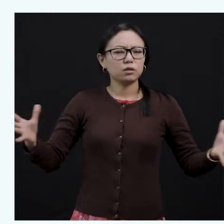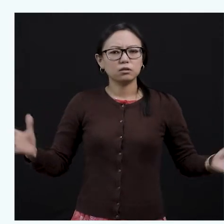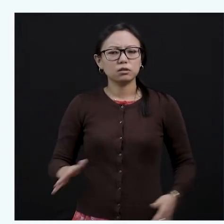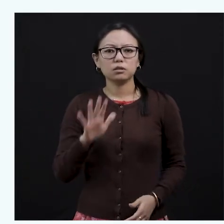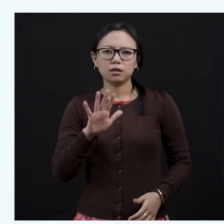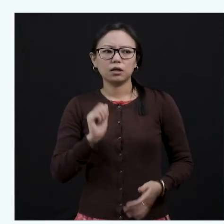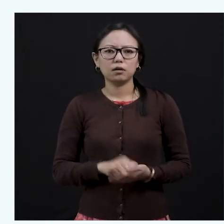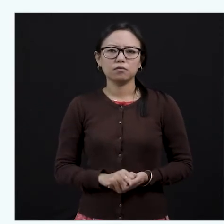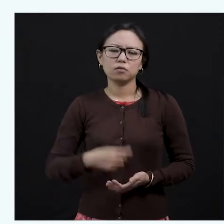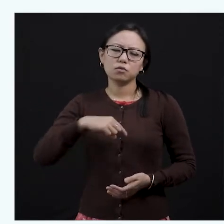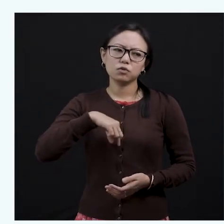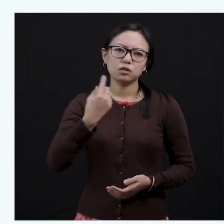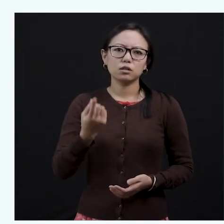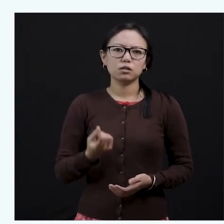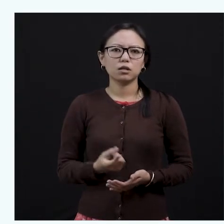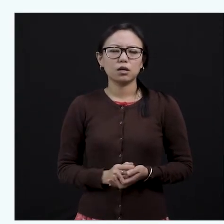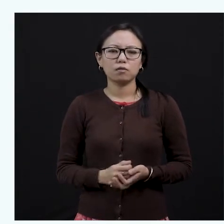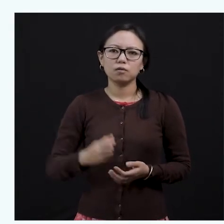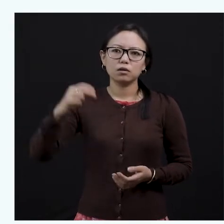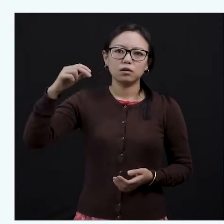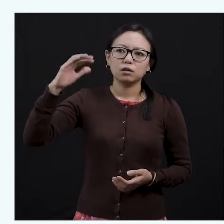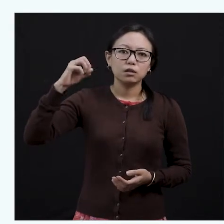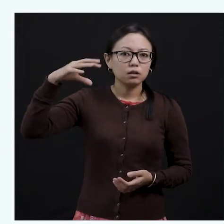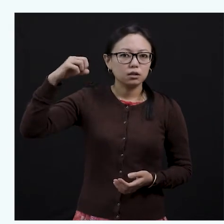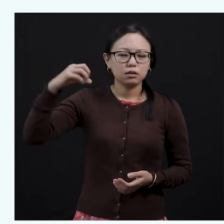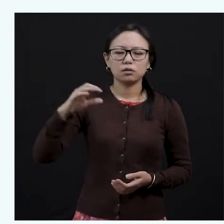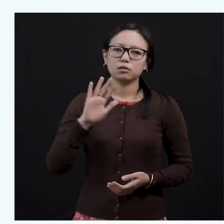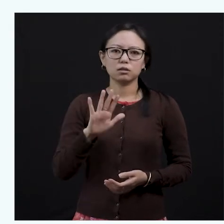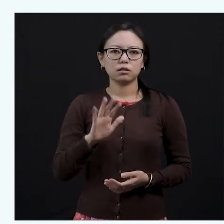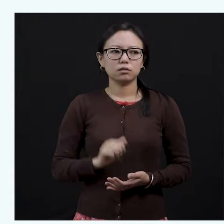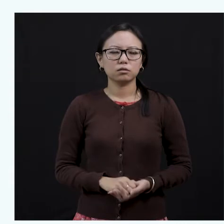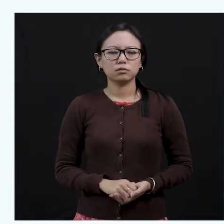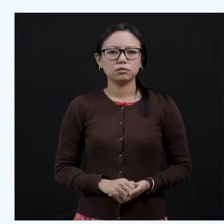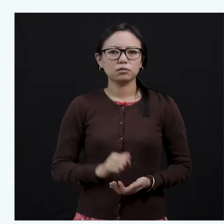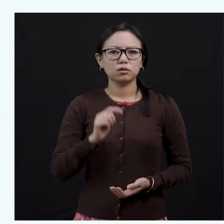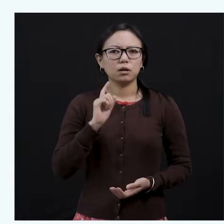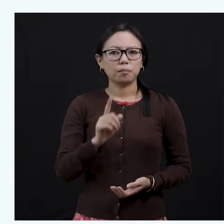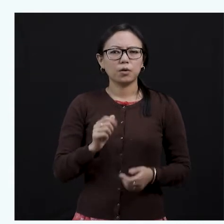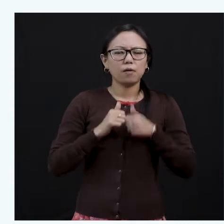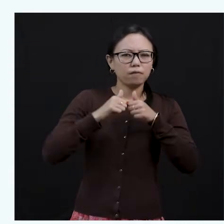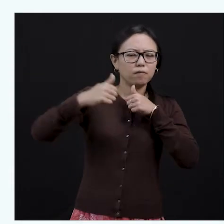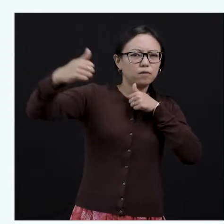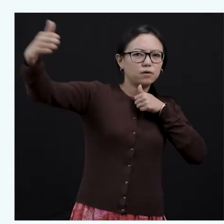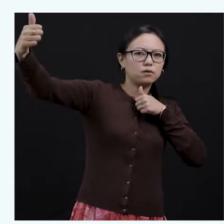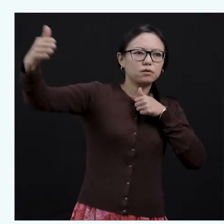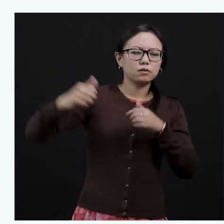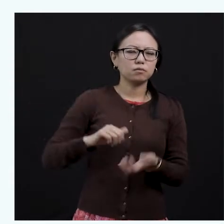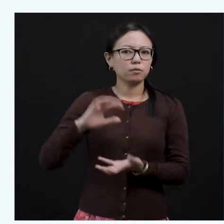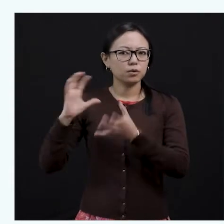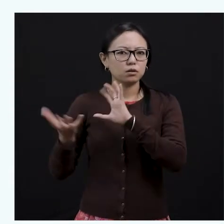its own, just like the sun. They can also give out light, but since they are very far away from the